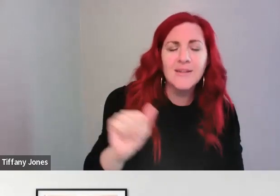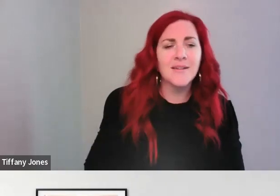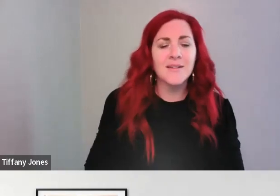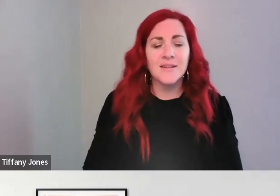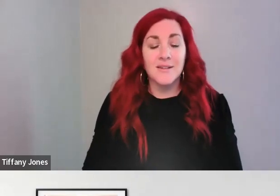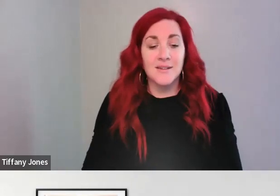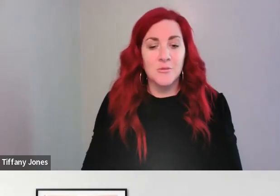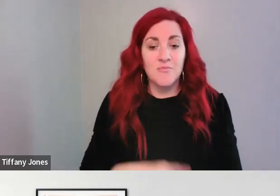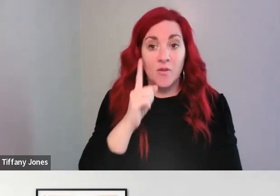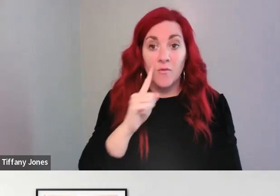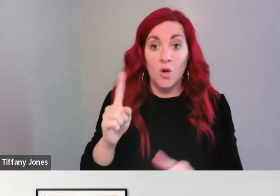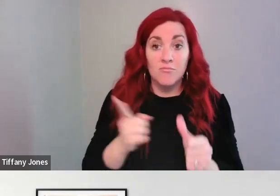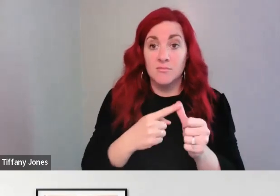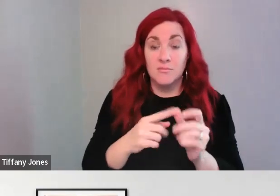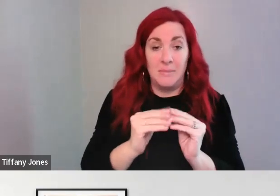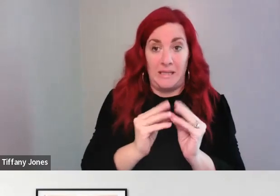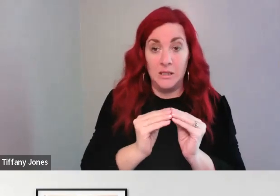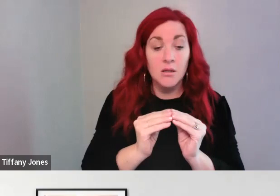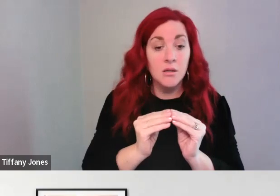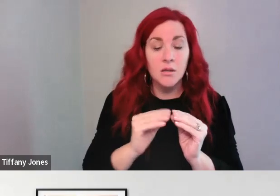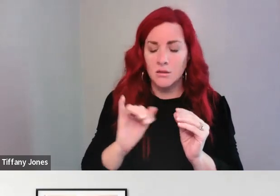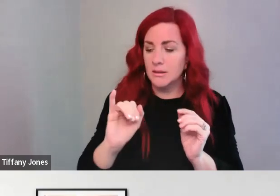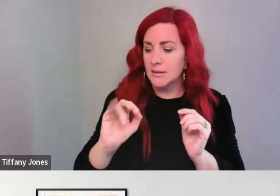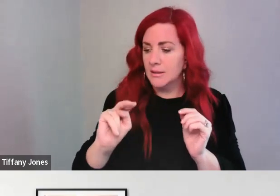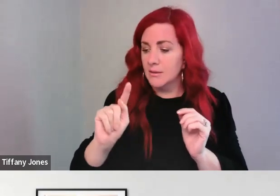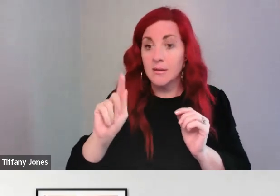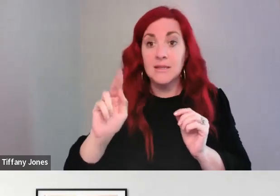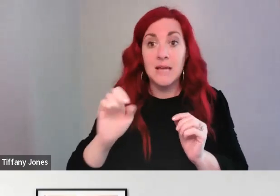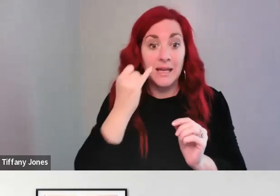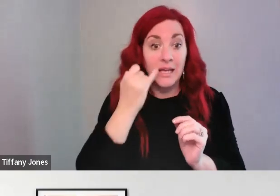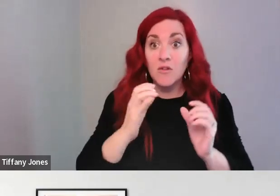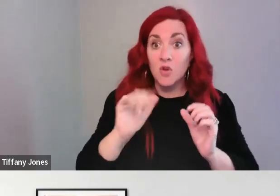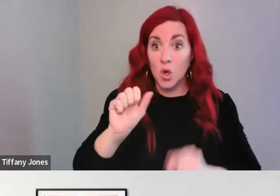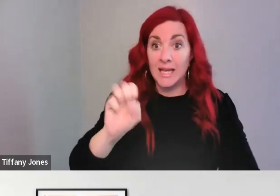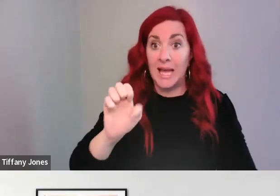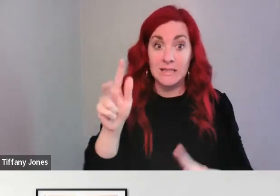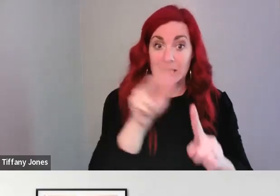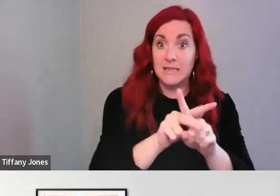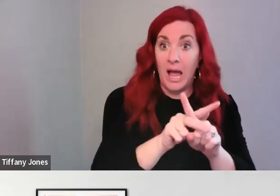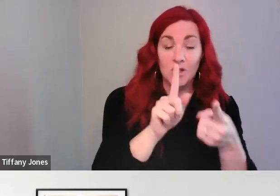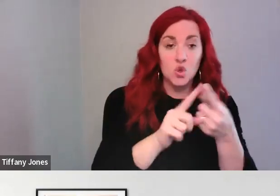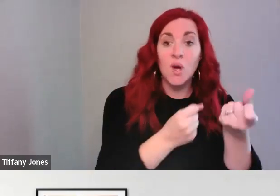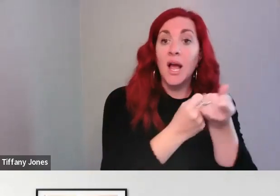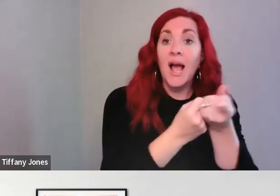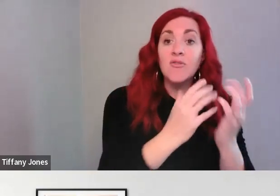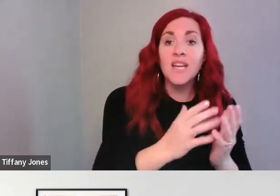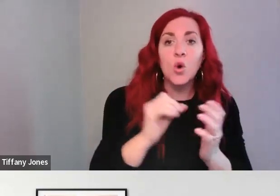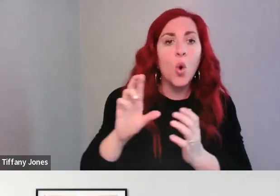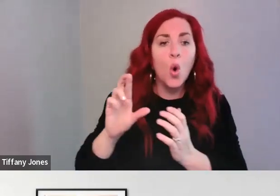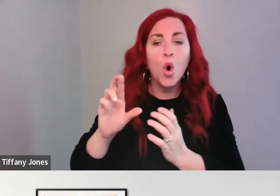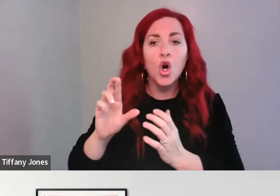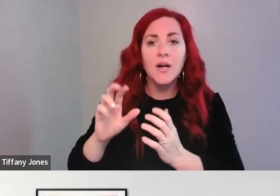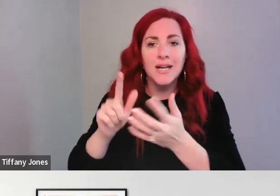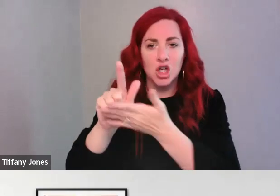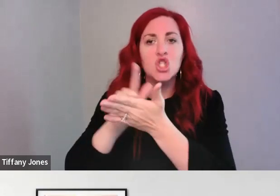your case is assigned to an advocate or an interpreter, an advocate or an attorney for additional